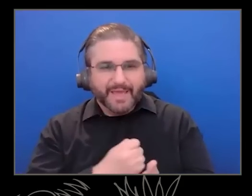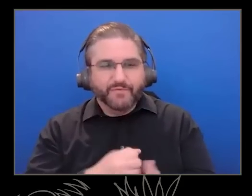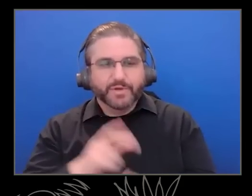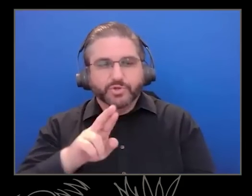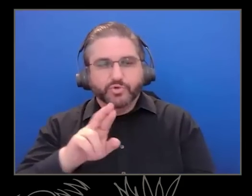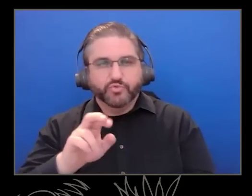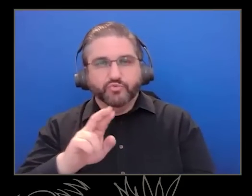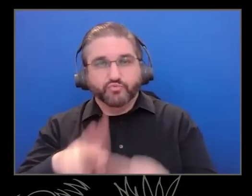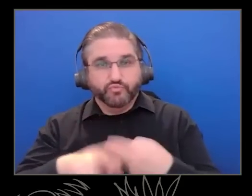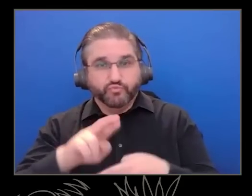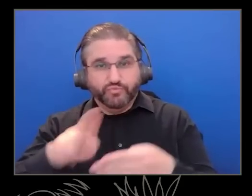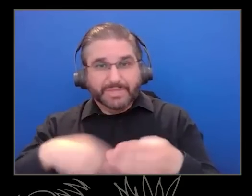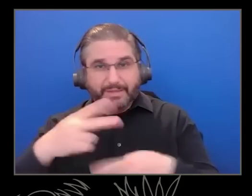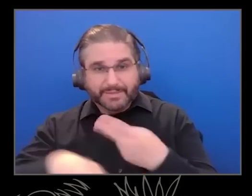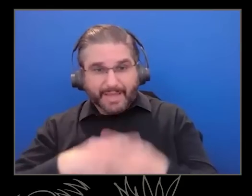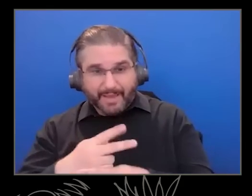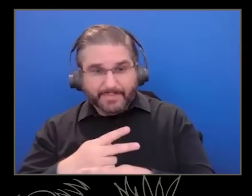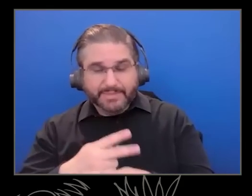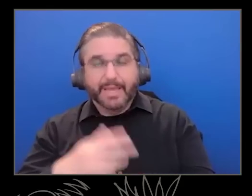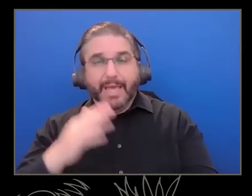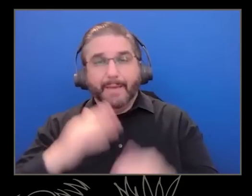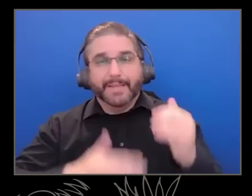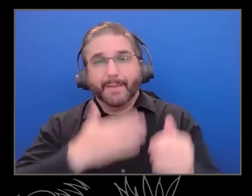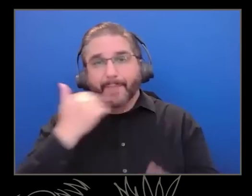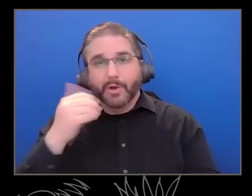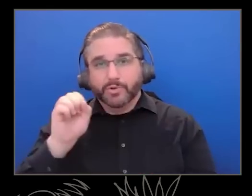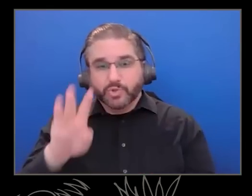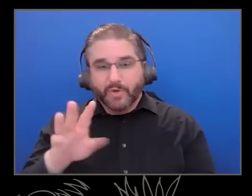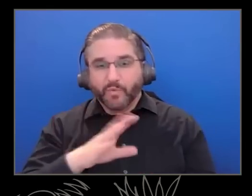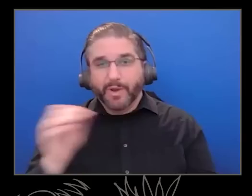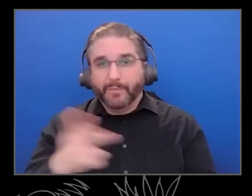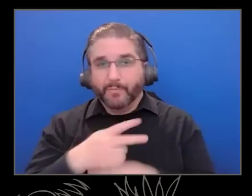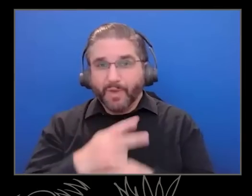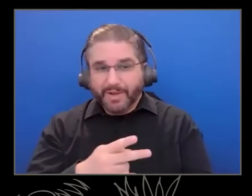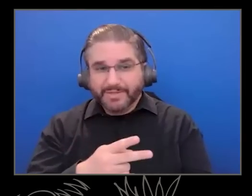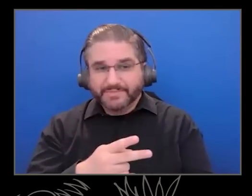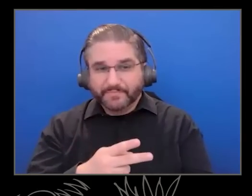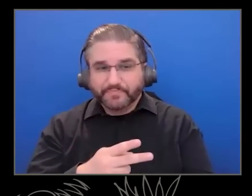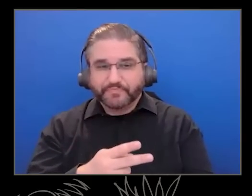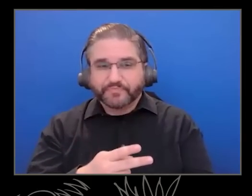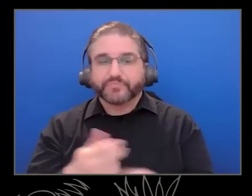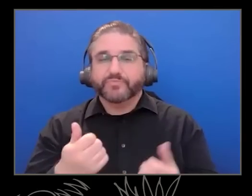result type. Build better software and products.